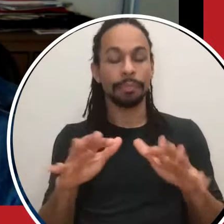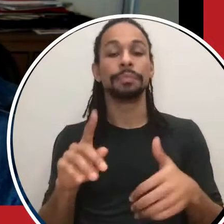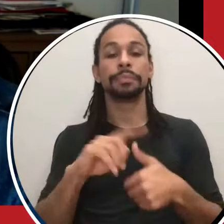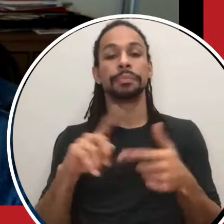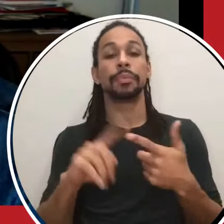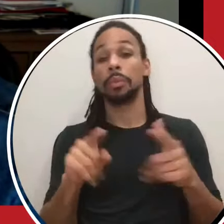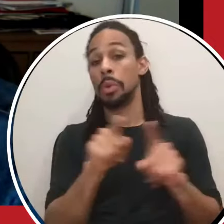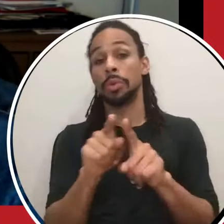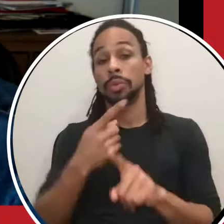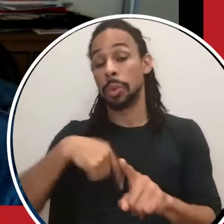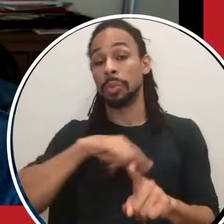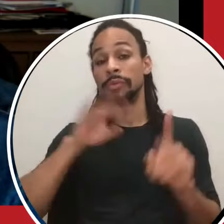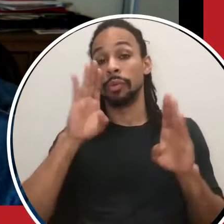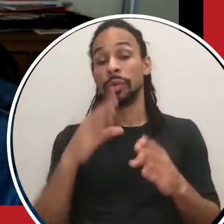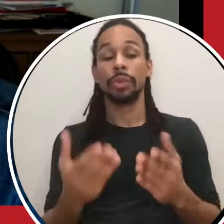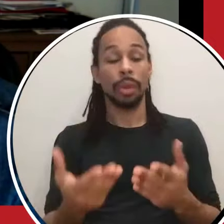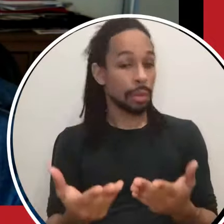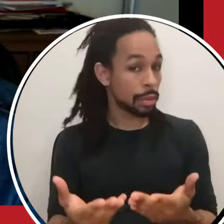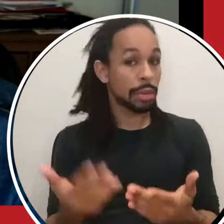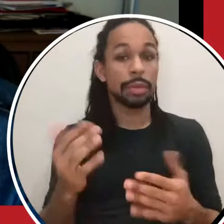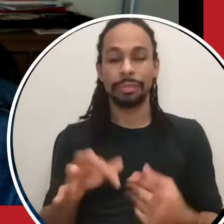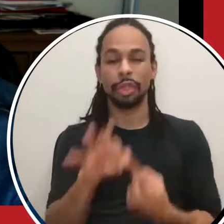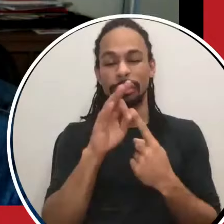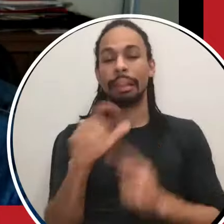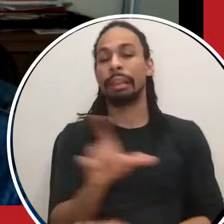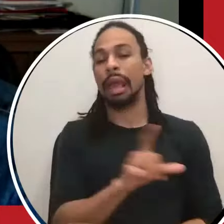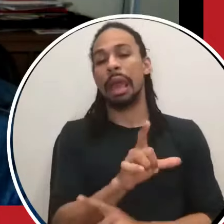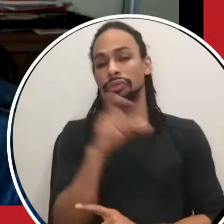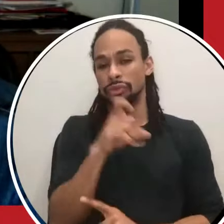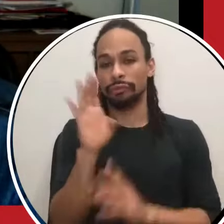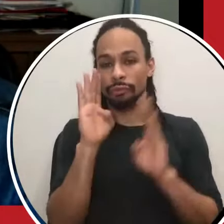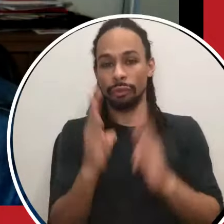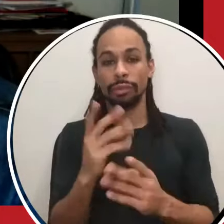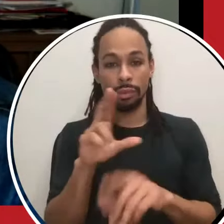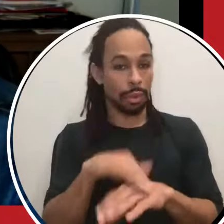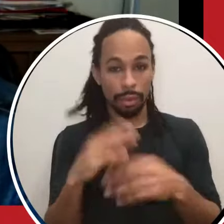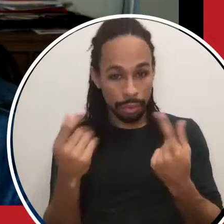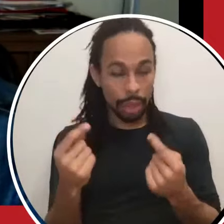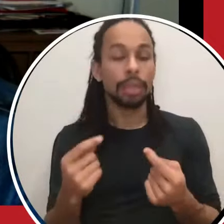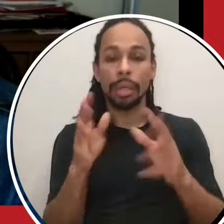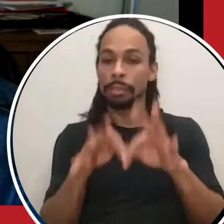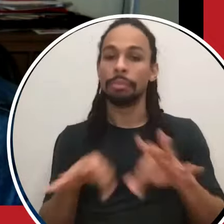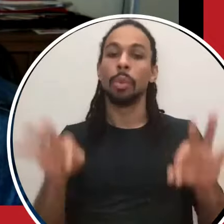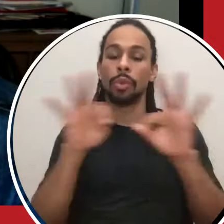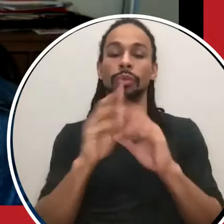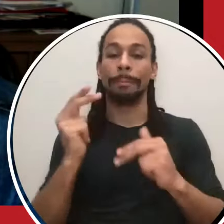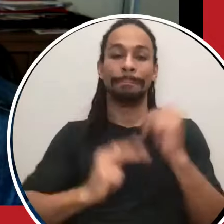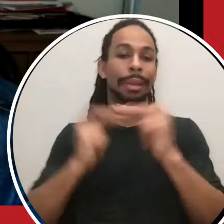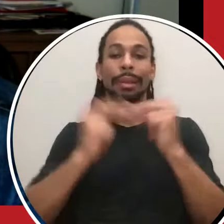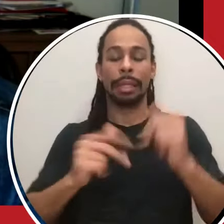the left in general should be also very focused on, the importance of building organization right now.